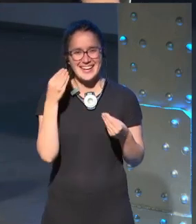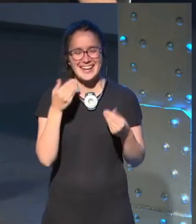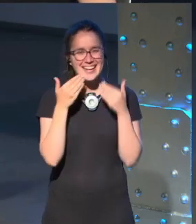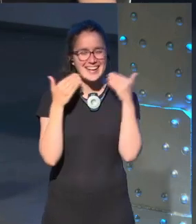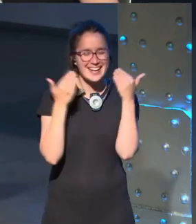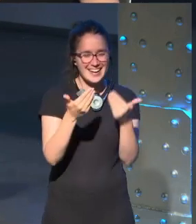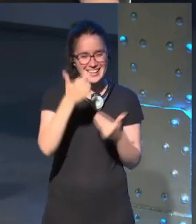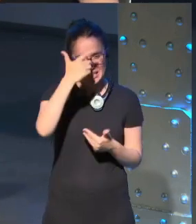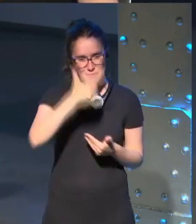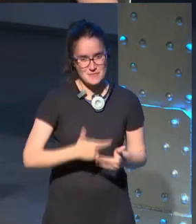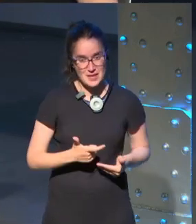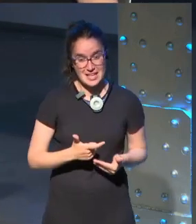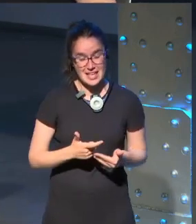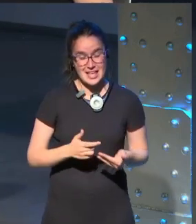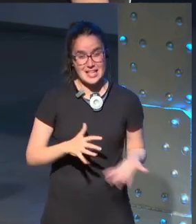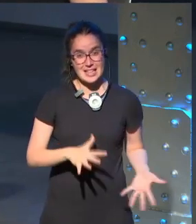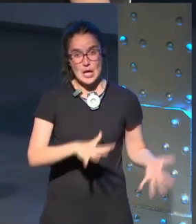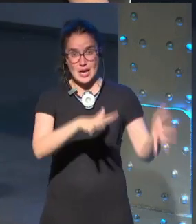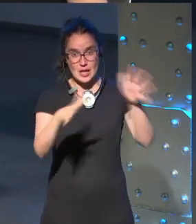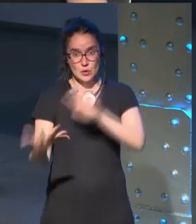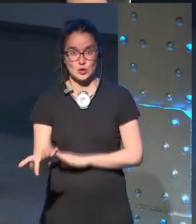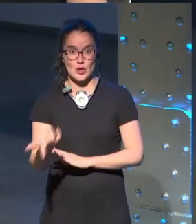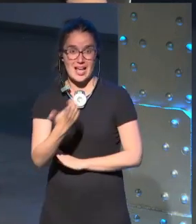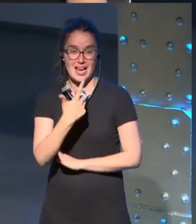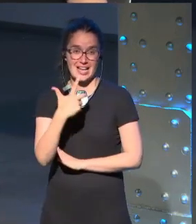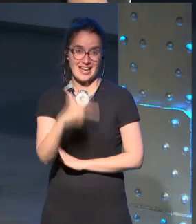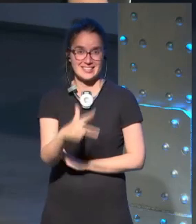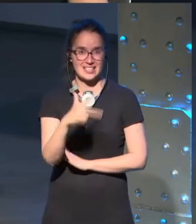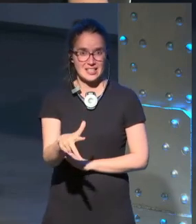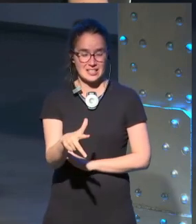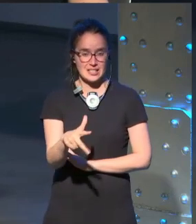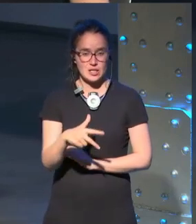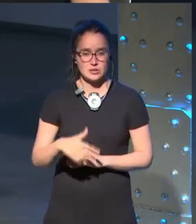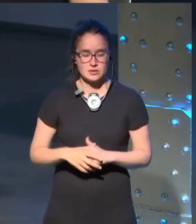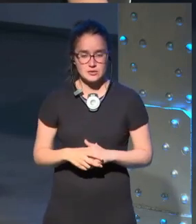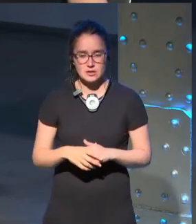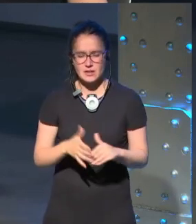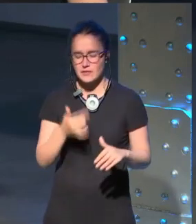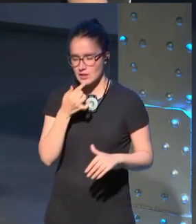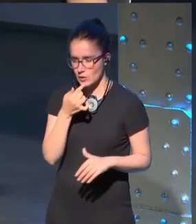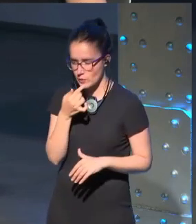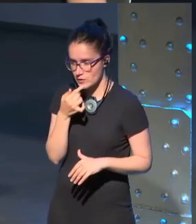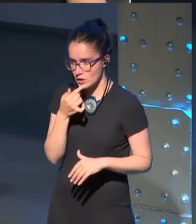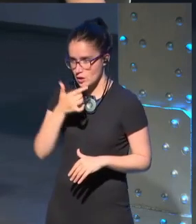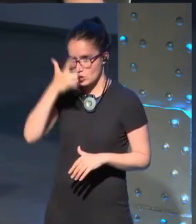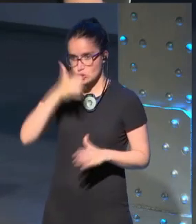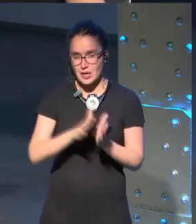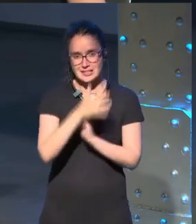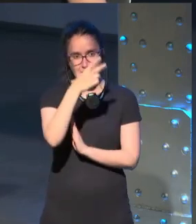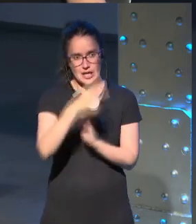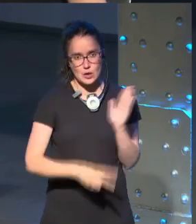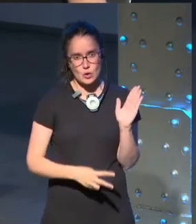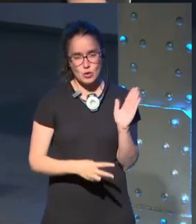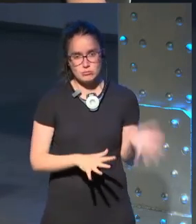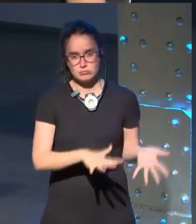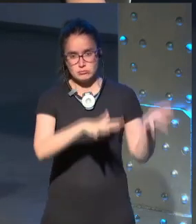Pero en inglés imagino que también. But but also in English you write very well. I've